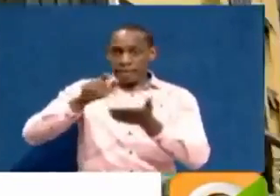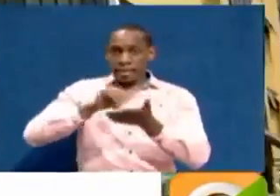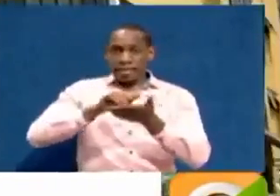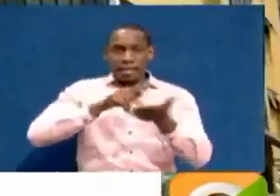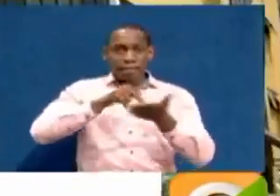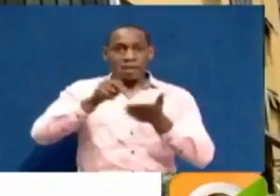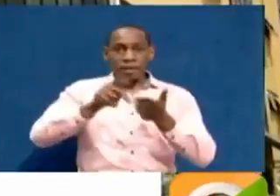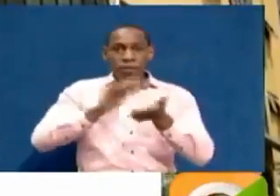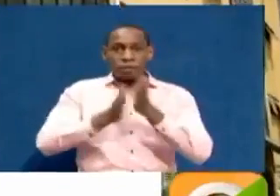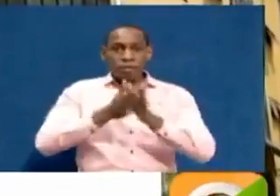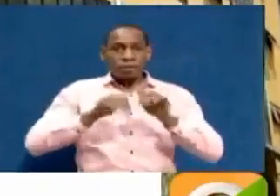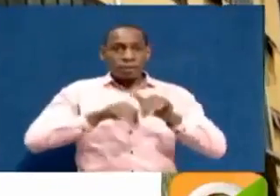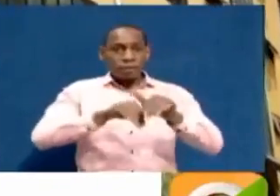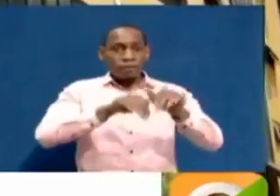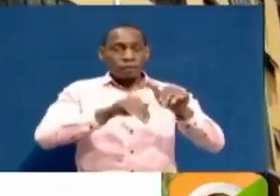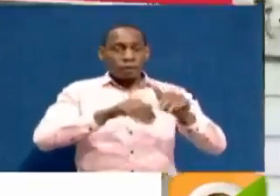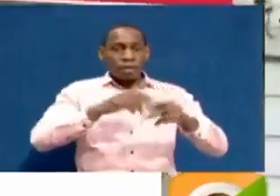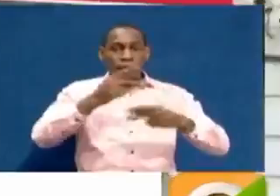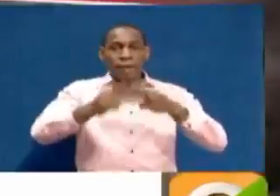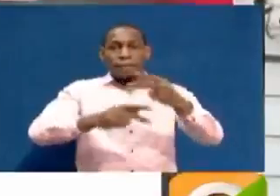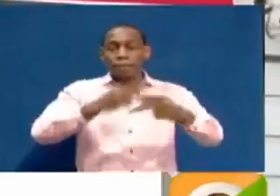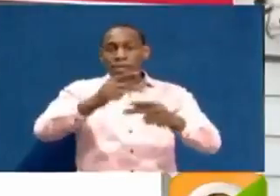made without regard to due process.